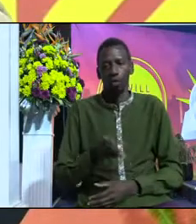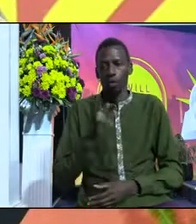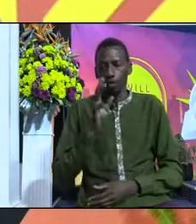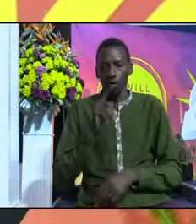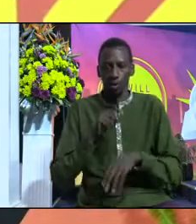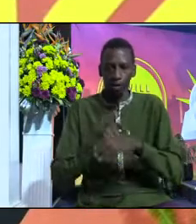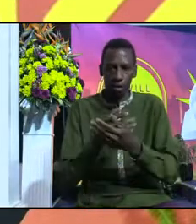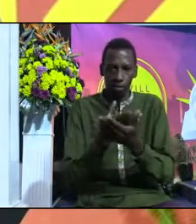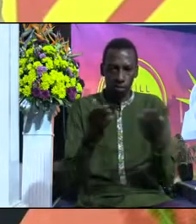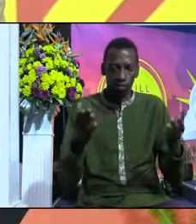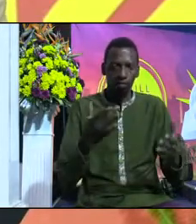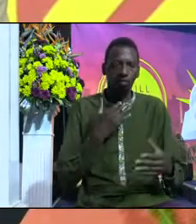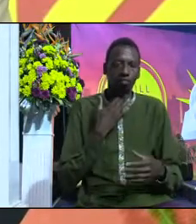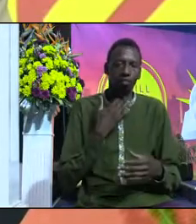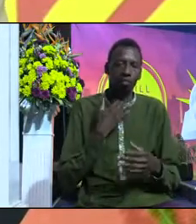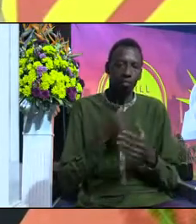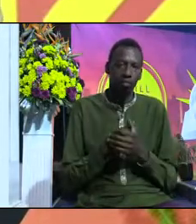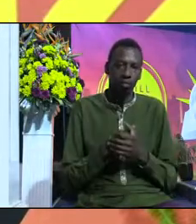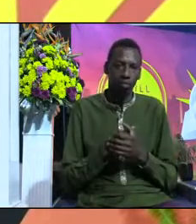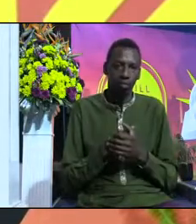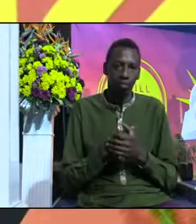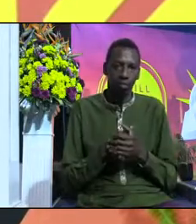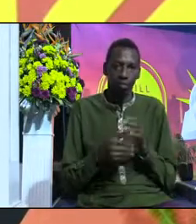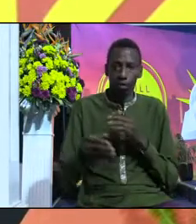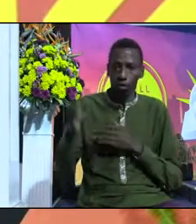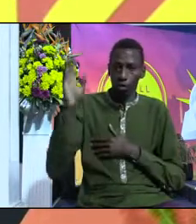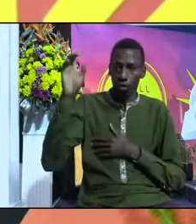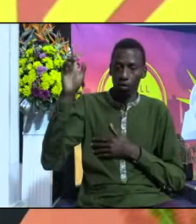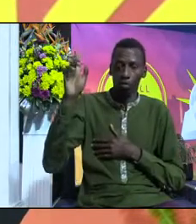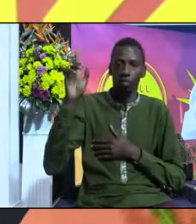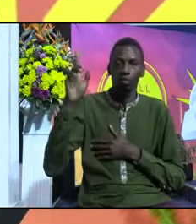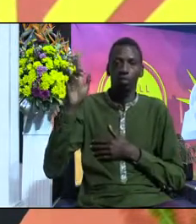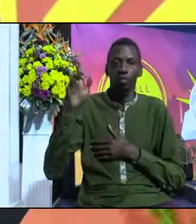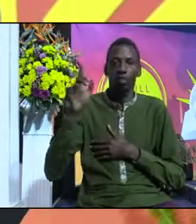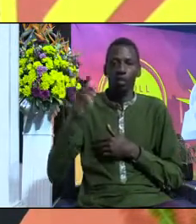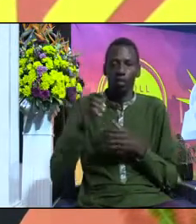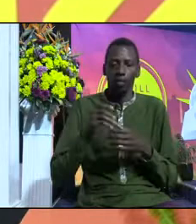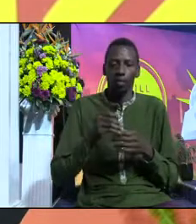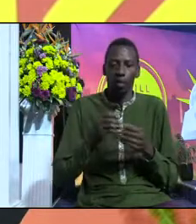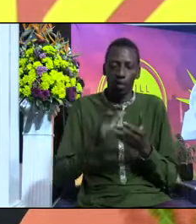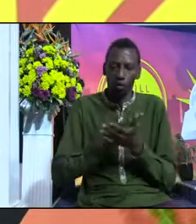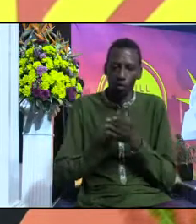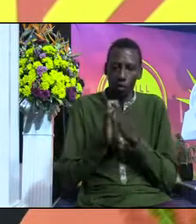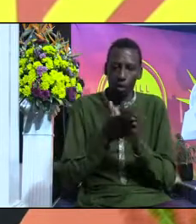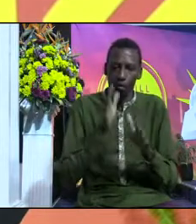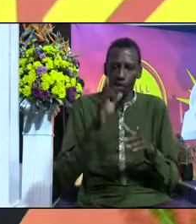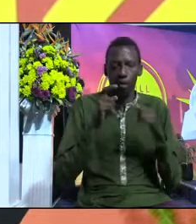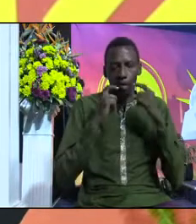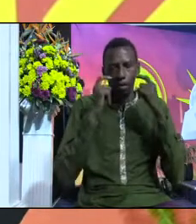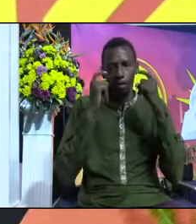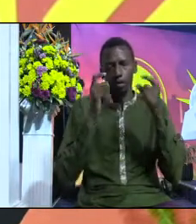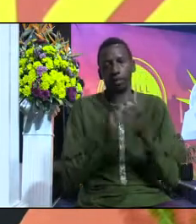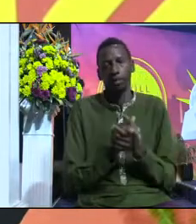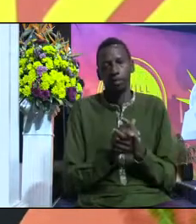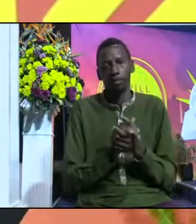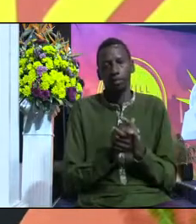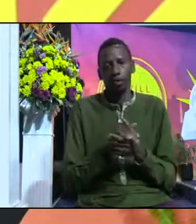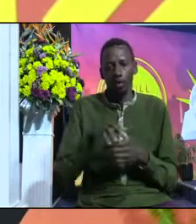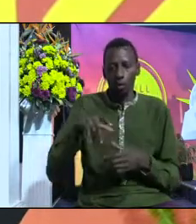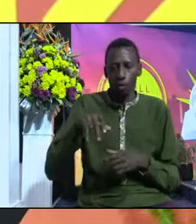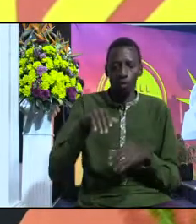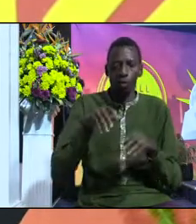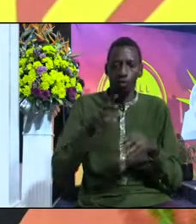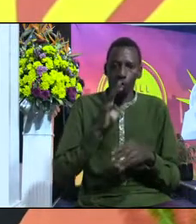I'm the bridge over troubled waters. I'm your iniquity atoner. I'm your water walker. I'm